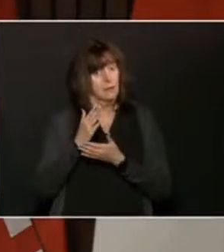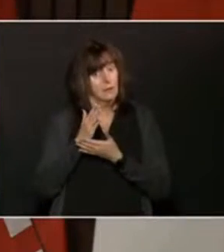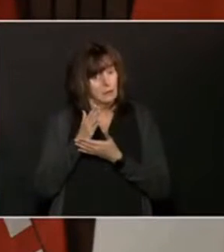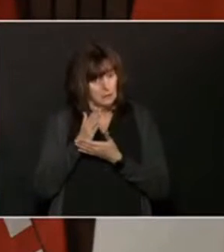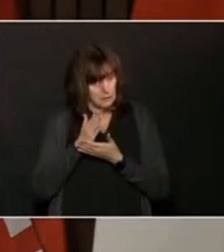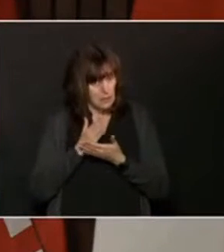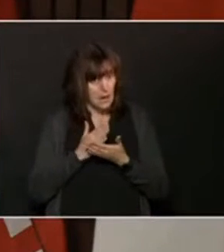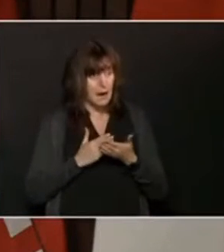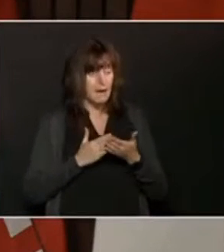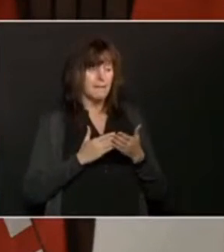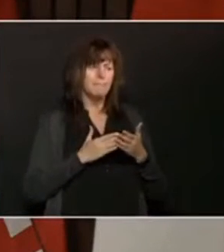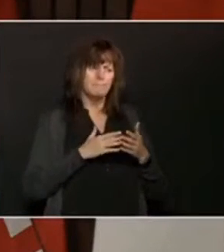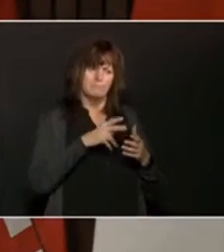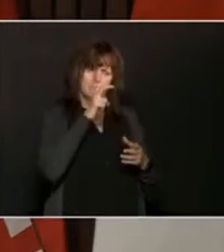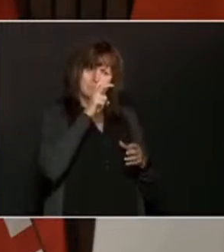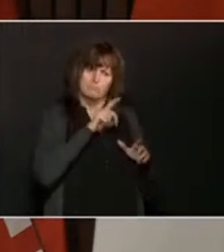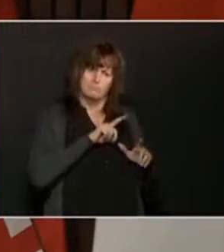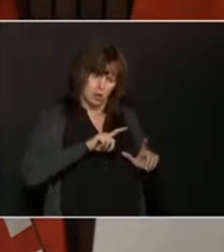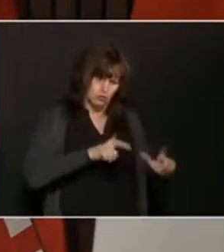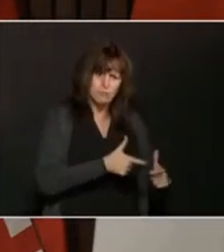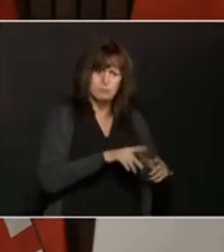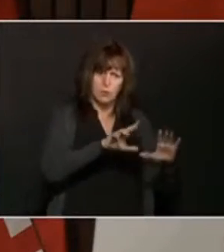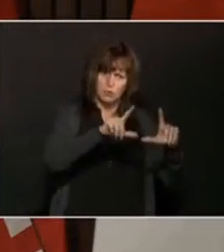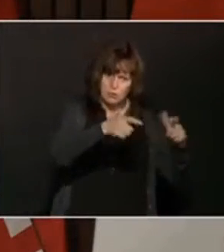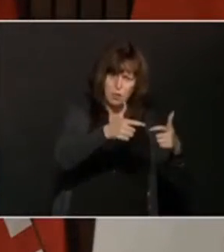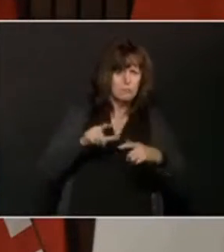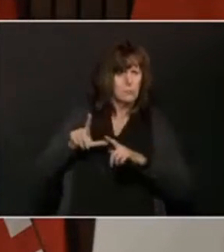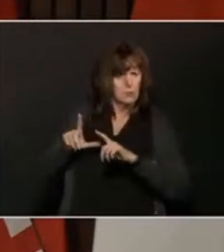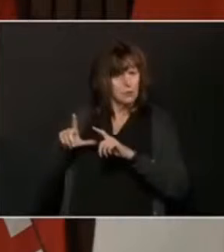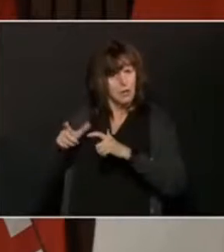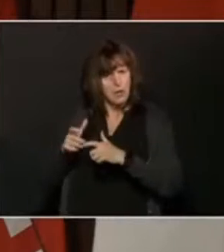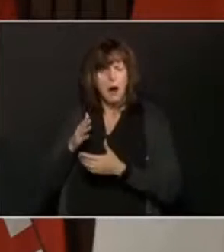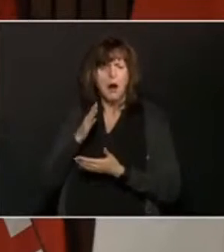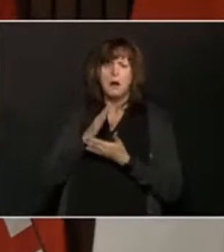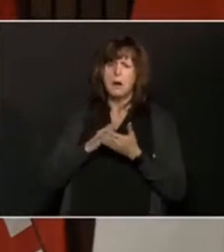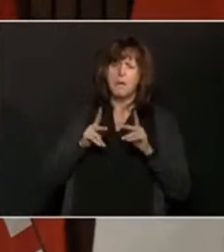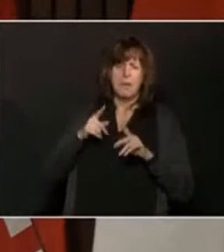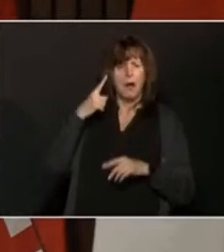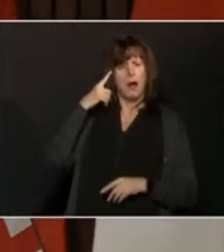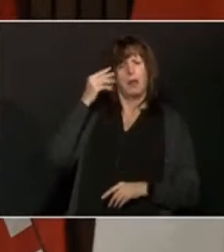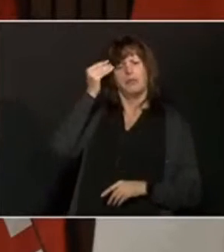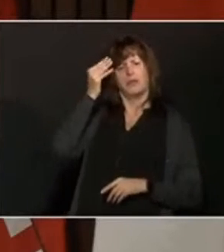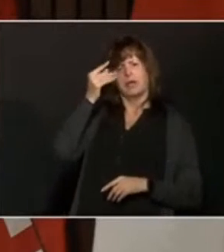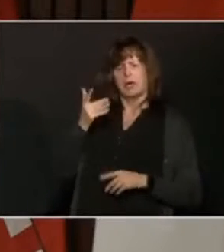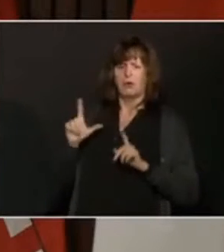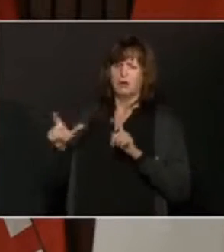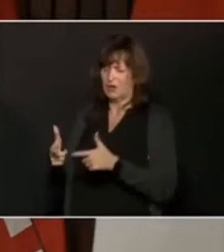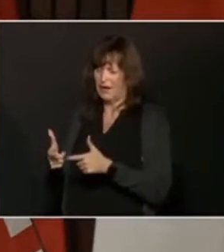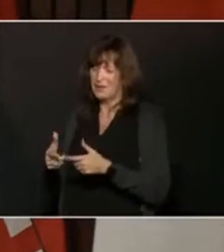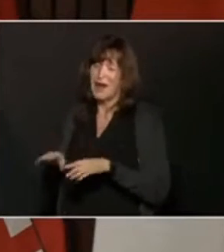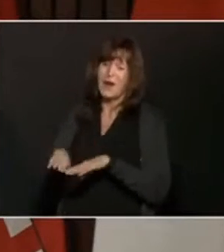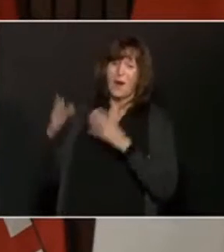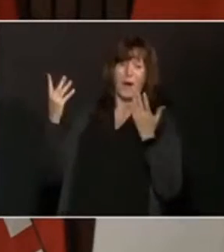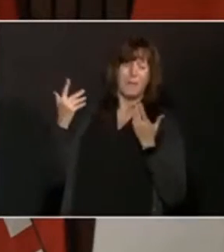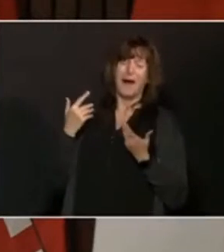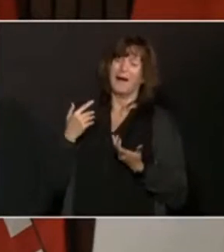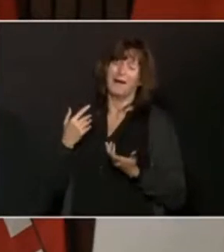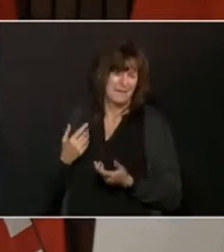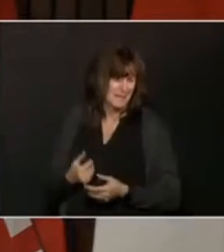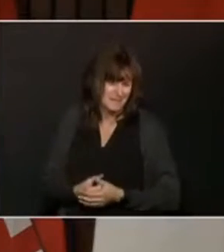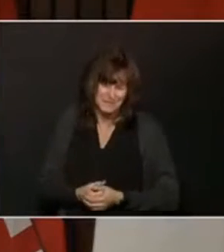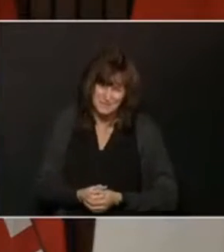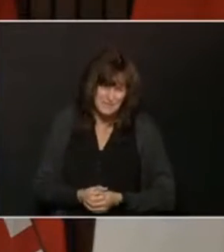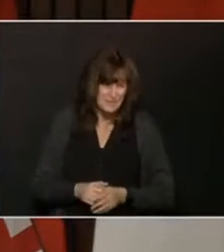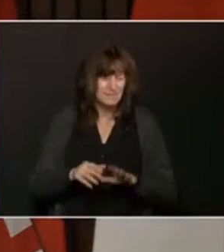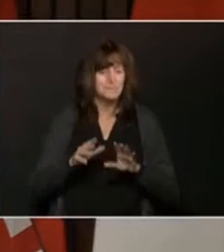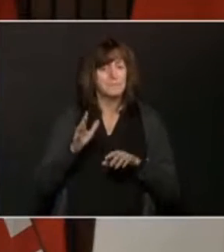switch. They don't have that sort of an impact. Putting restrictions in, I believe, has actually started to slow what was the potential growth here.